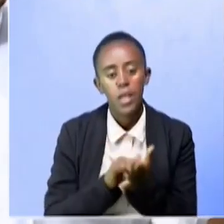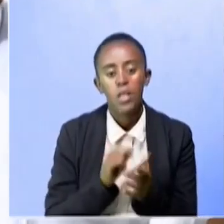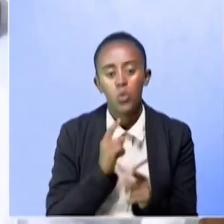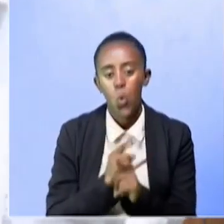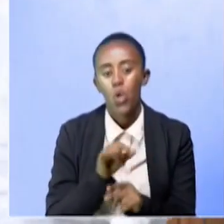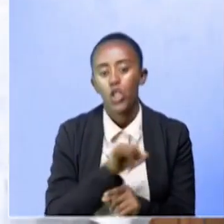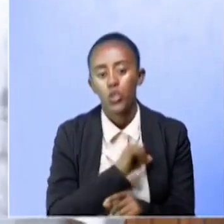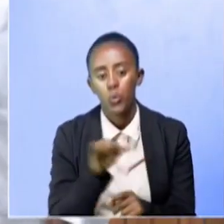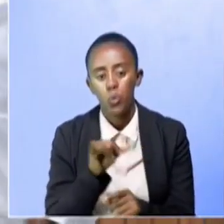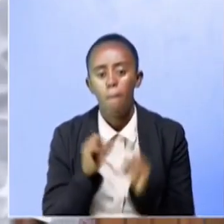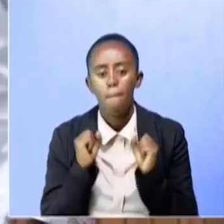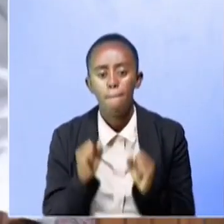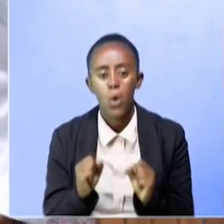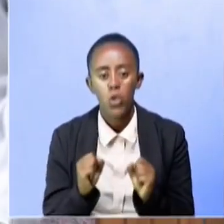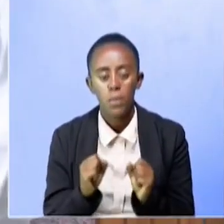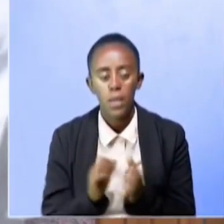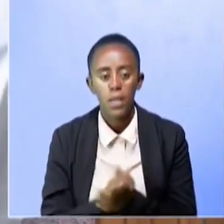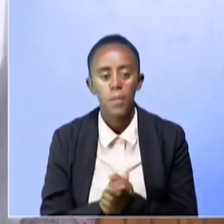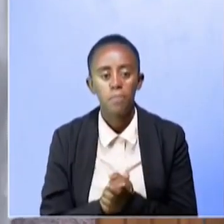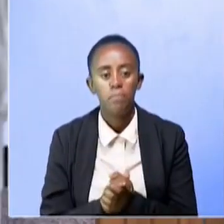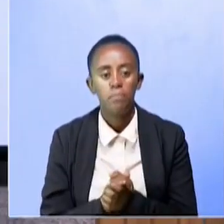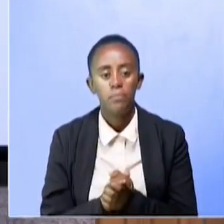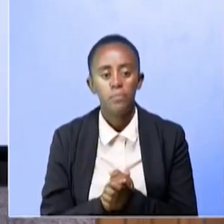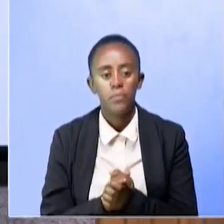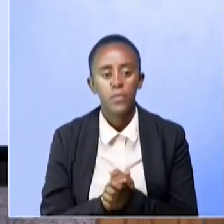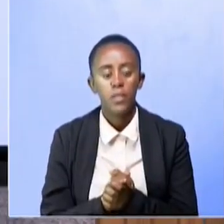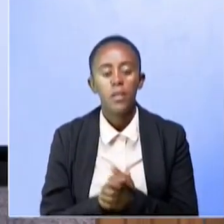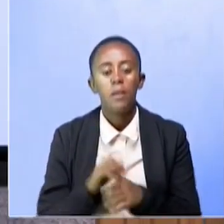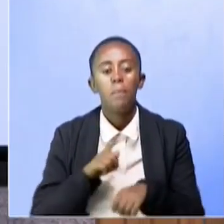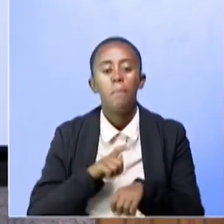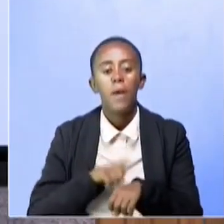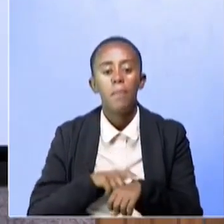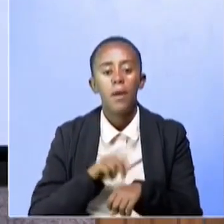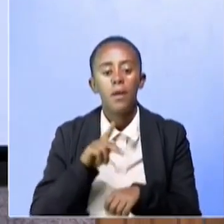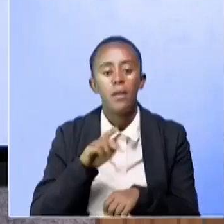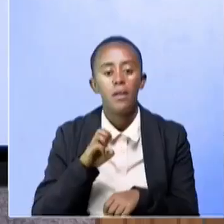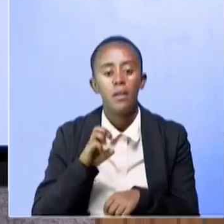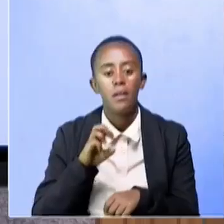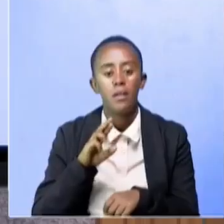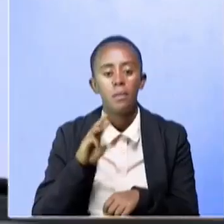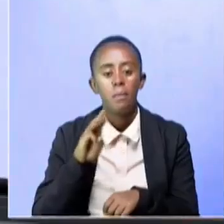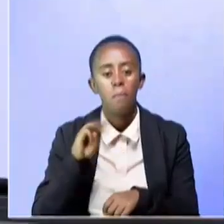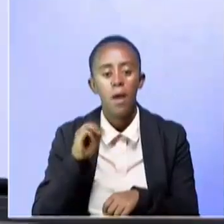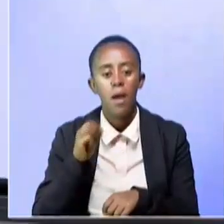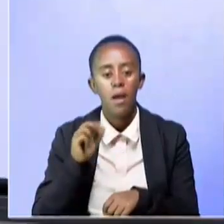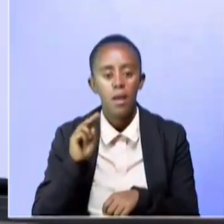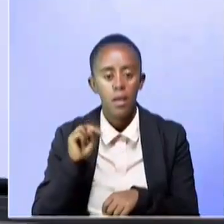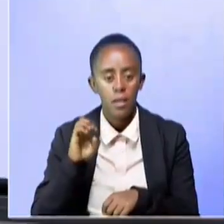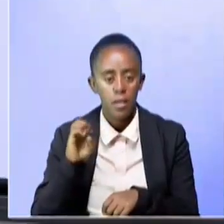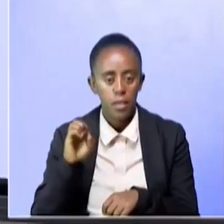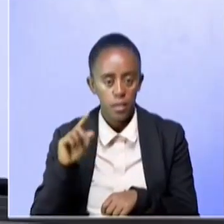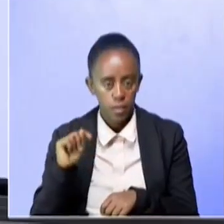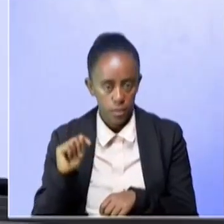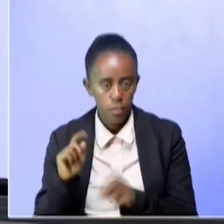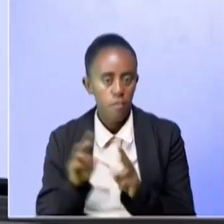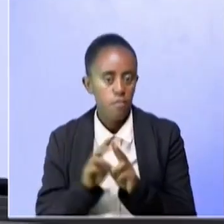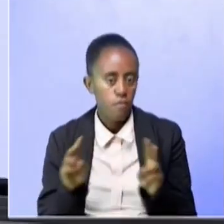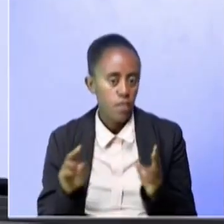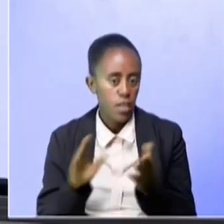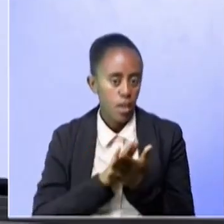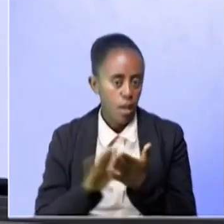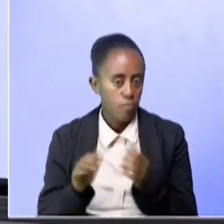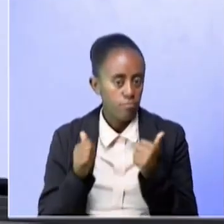too. Possible. Permanent. Good. Very nice.